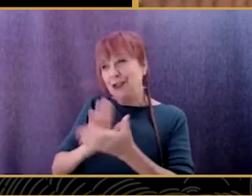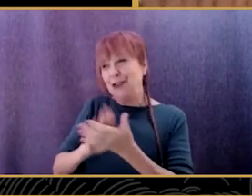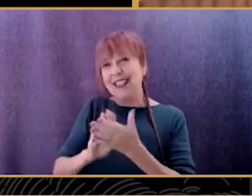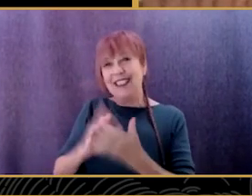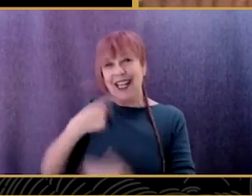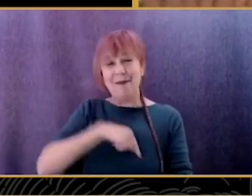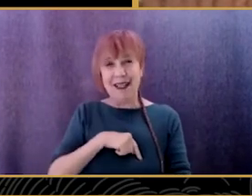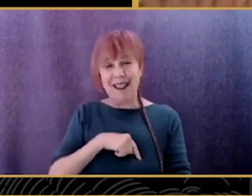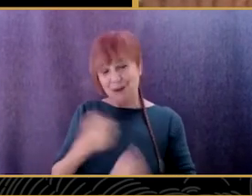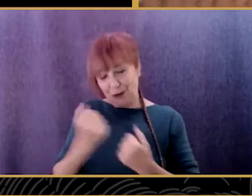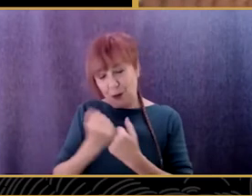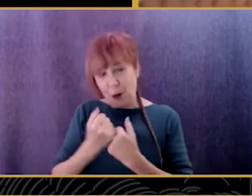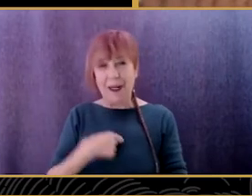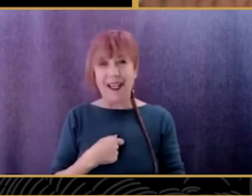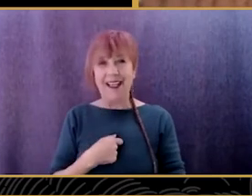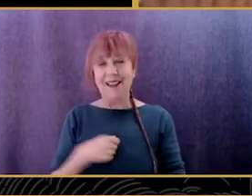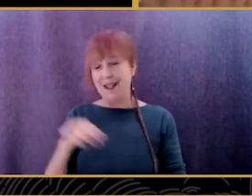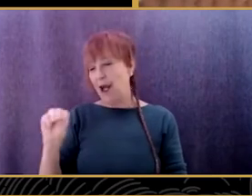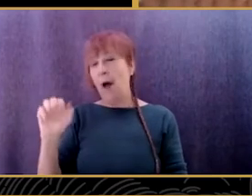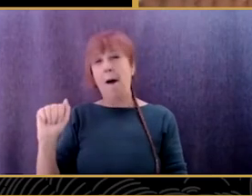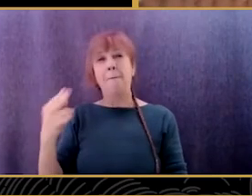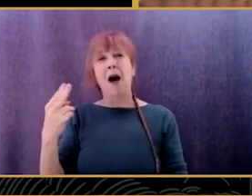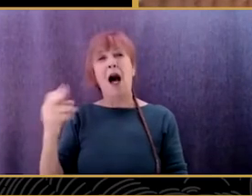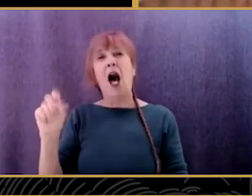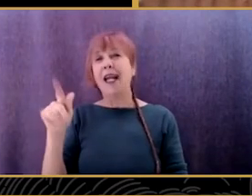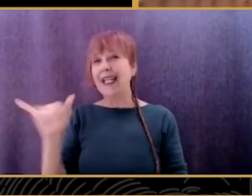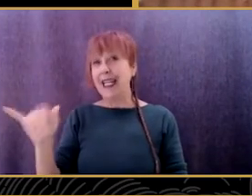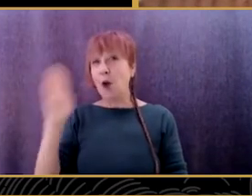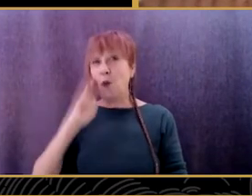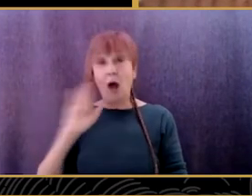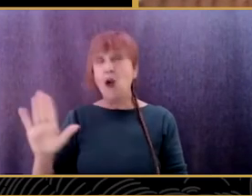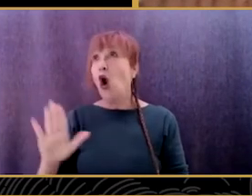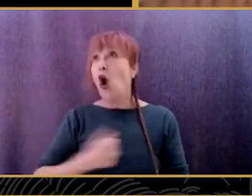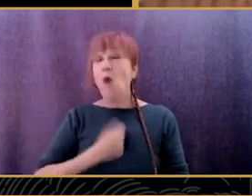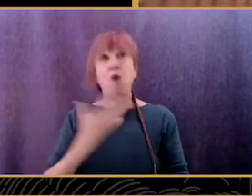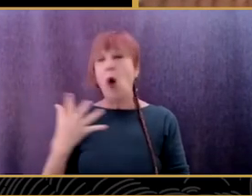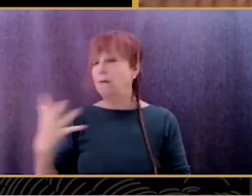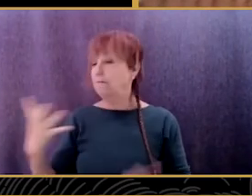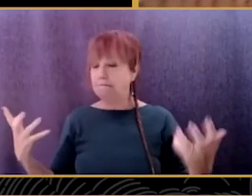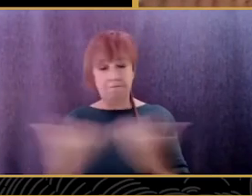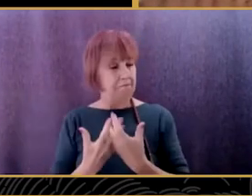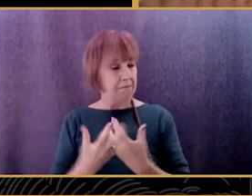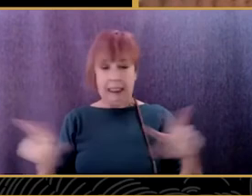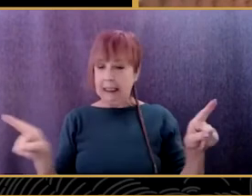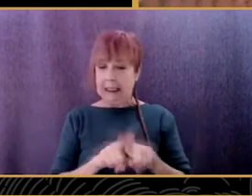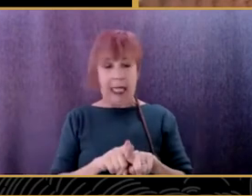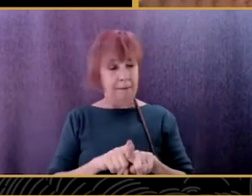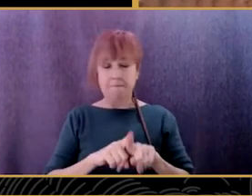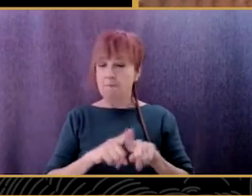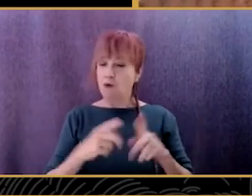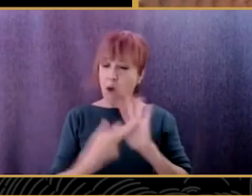speak on my behalf The inimitable mahogany brown Whose every lyric is synonymous With the